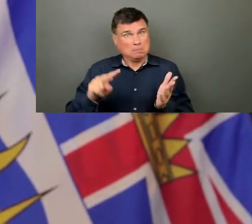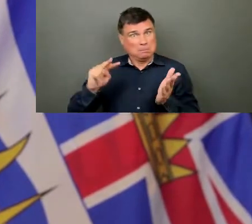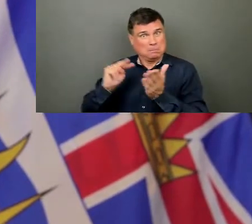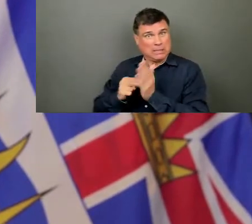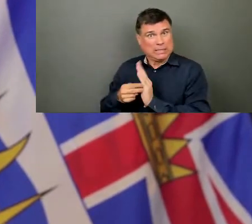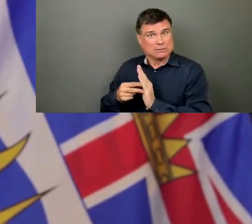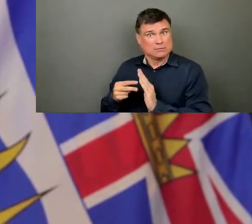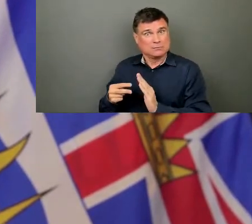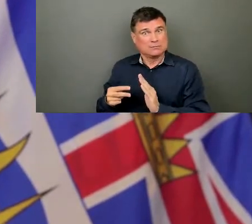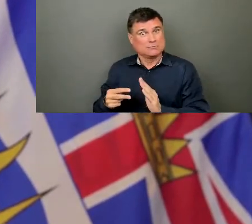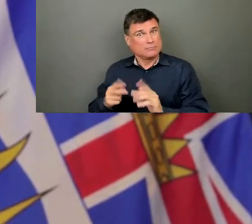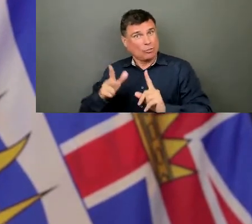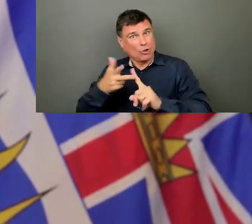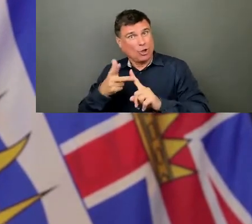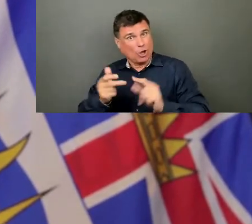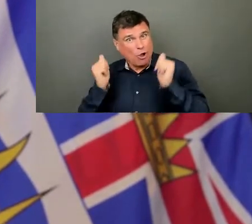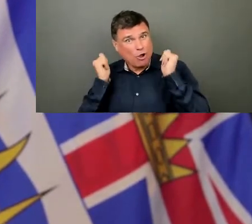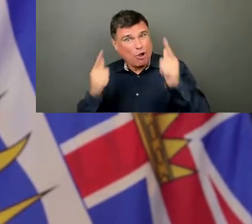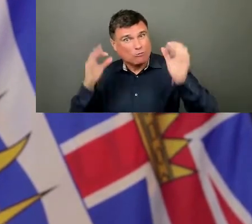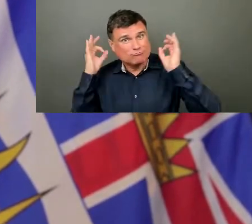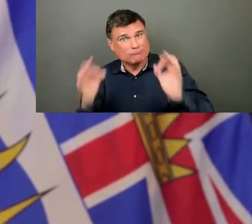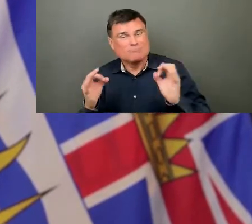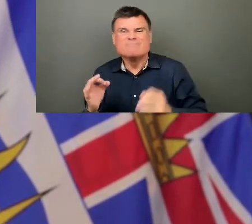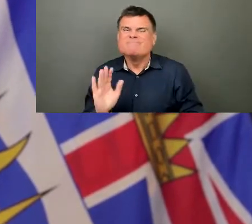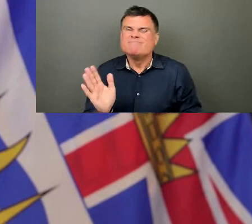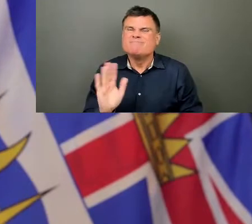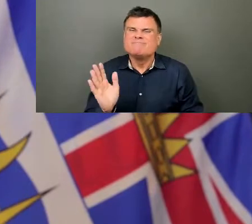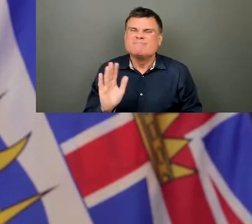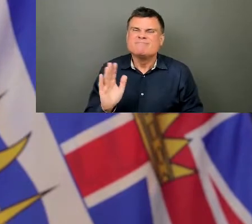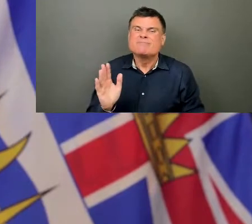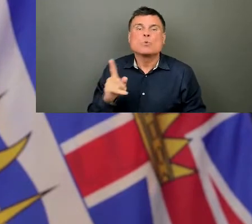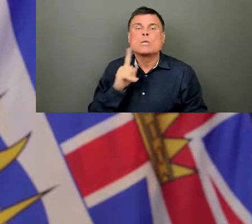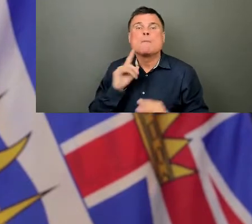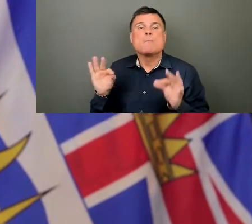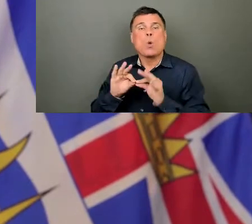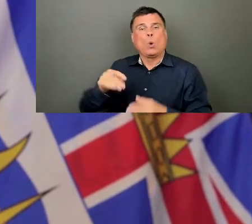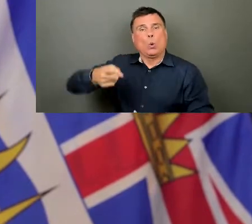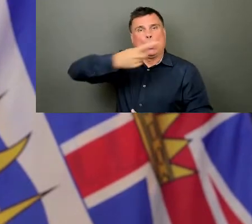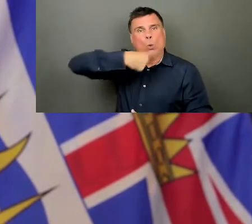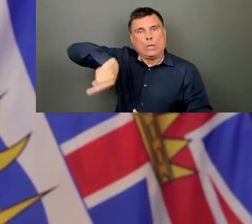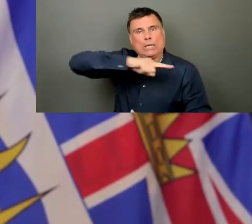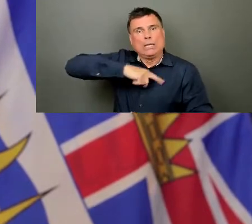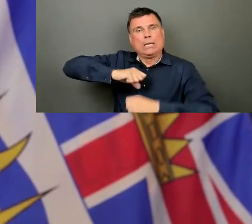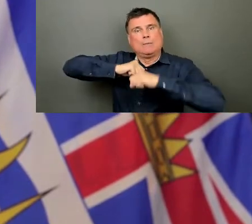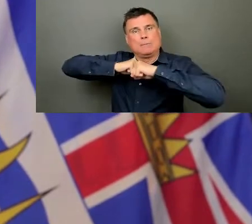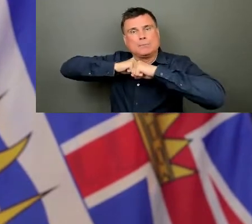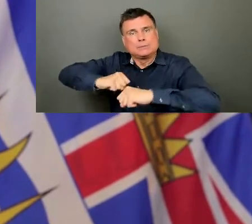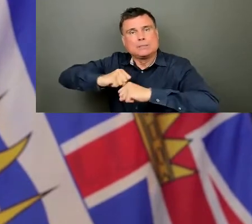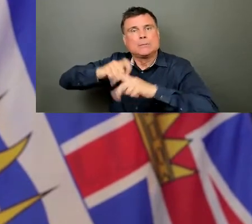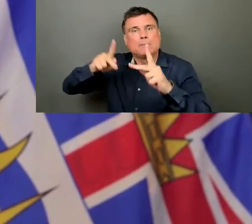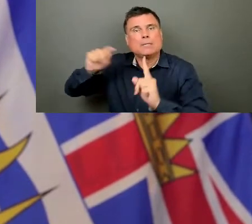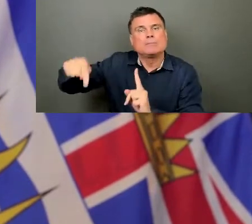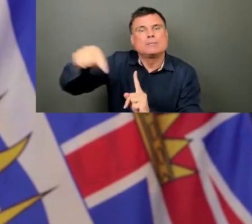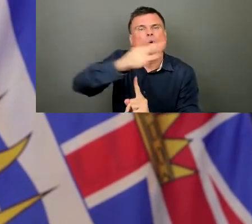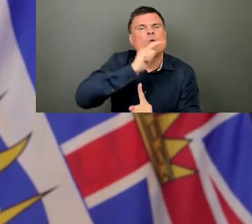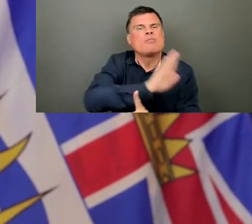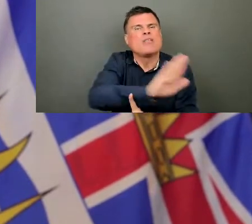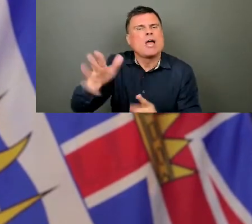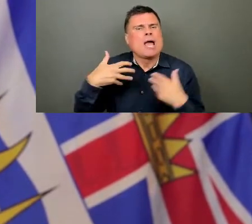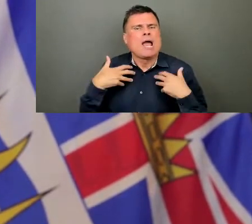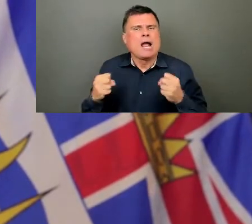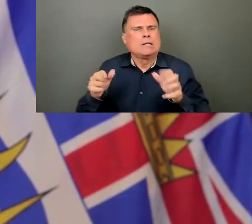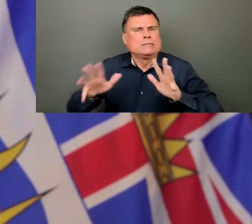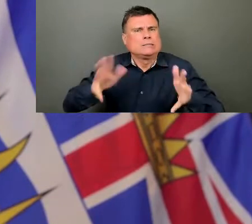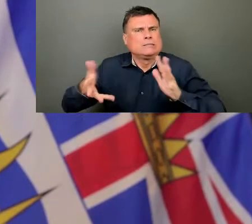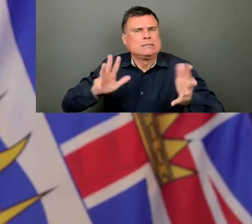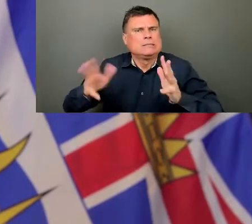aren't able to manage as strong an immune response. But the National Advisory Committee on Immunization is looking at those data,